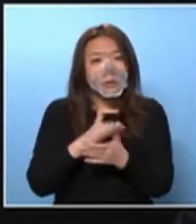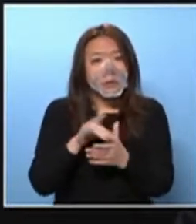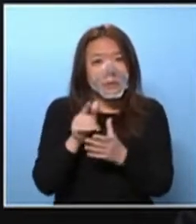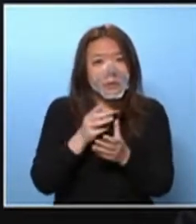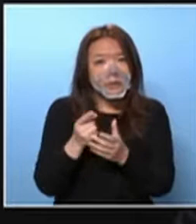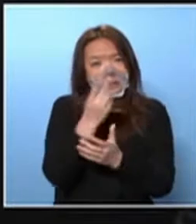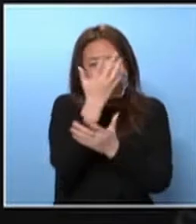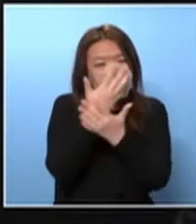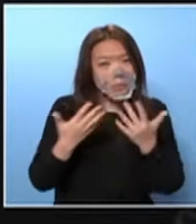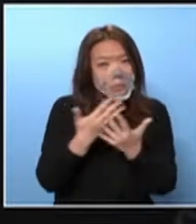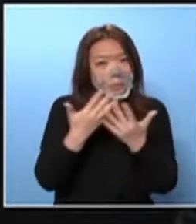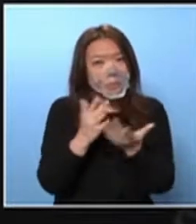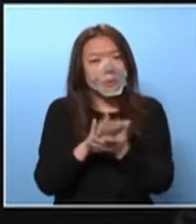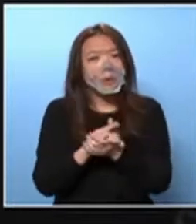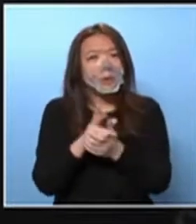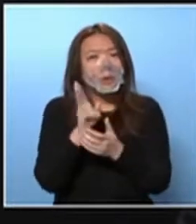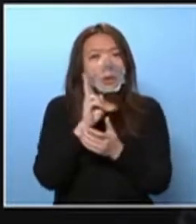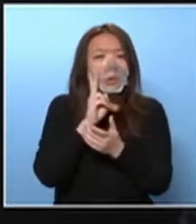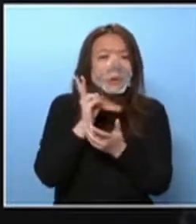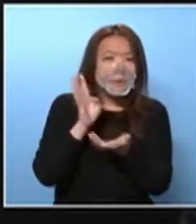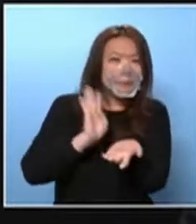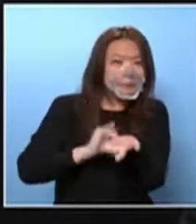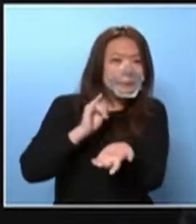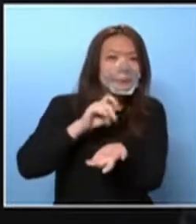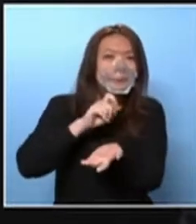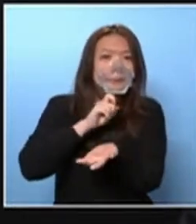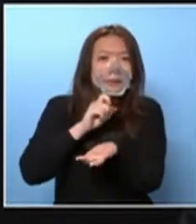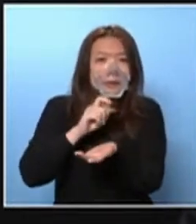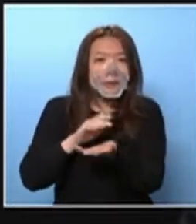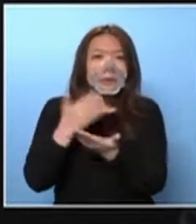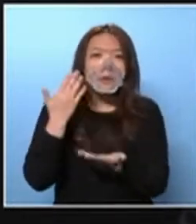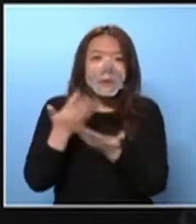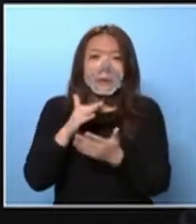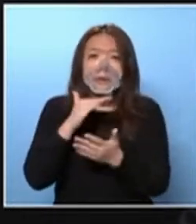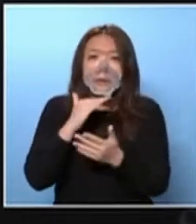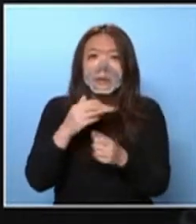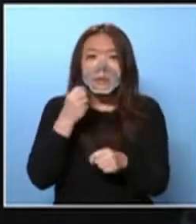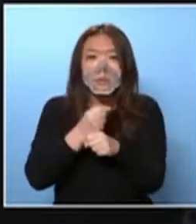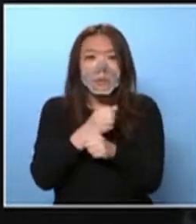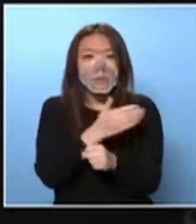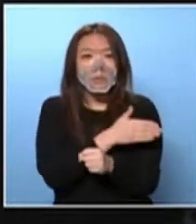FS. It seems that the connection is glitchy.